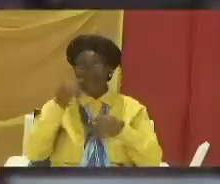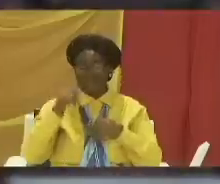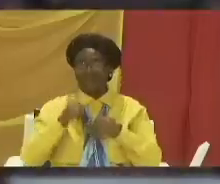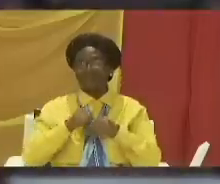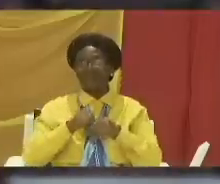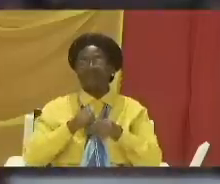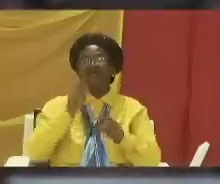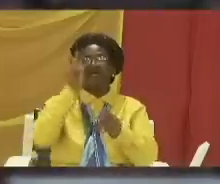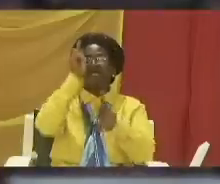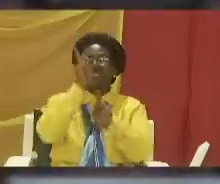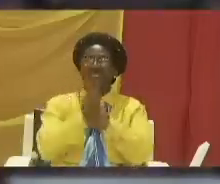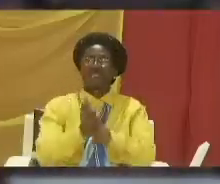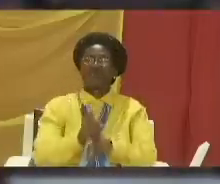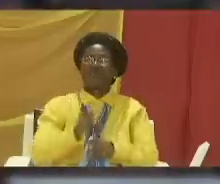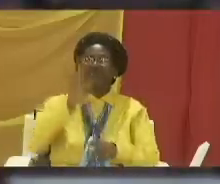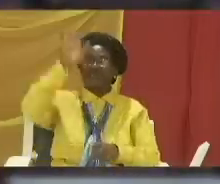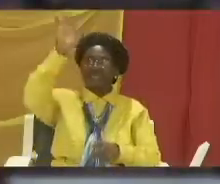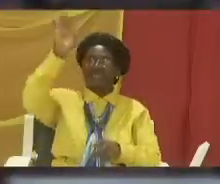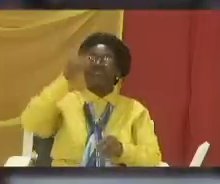Keep his covenant.